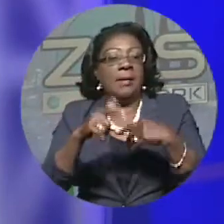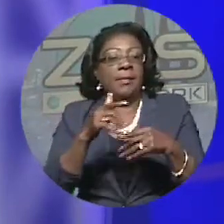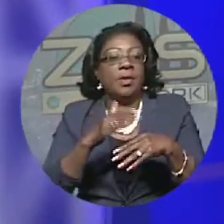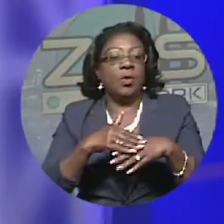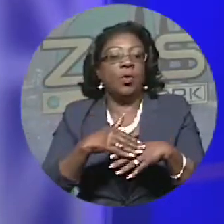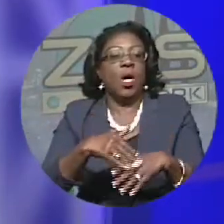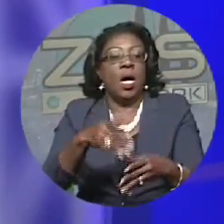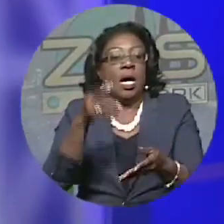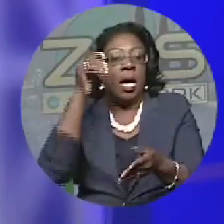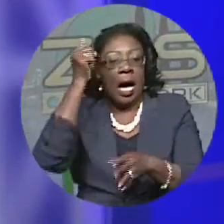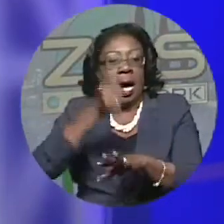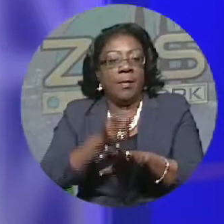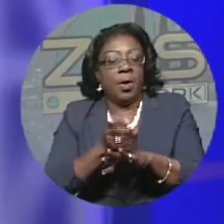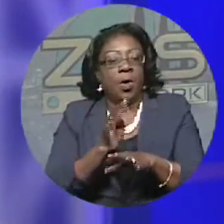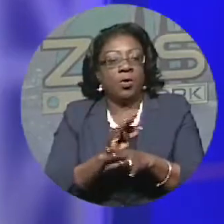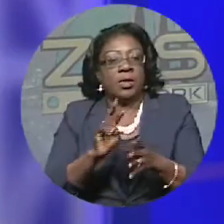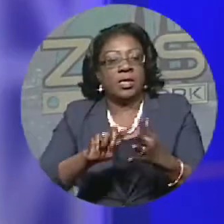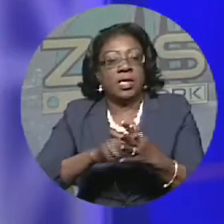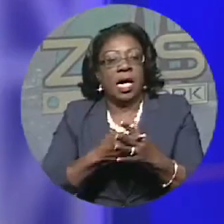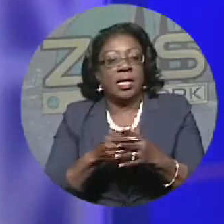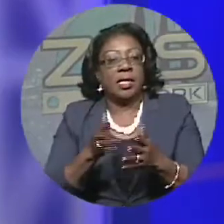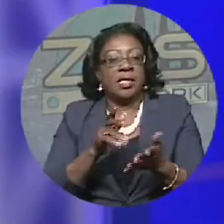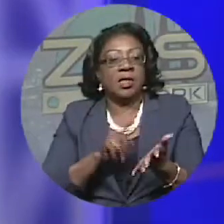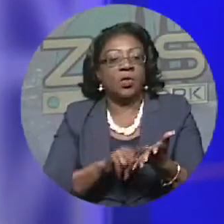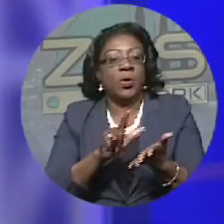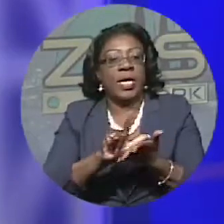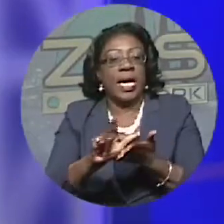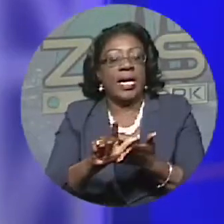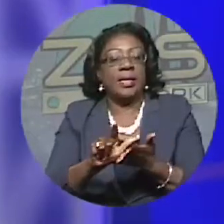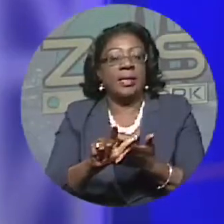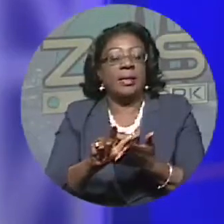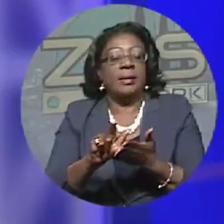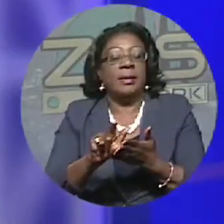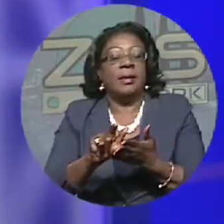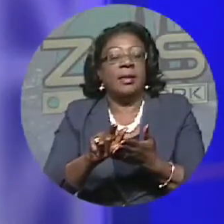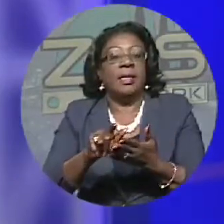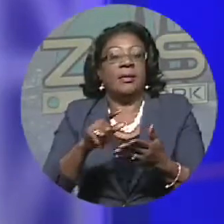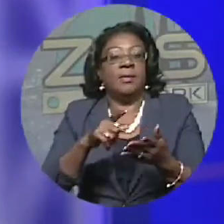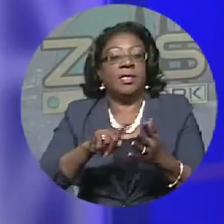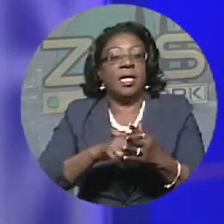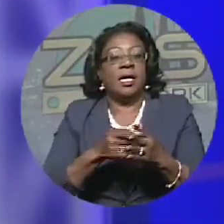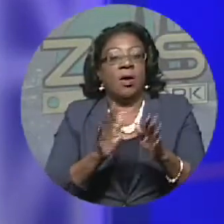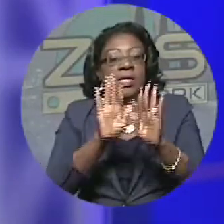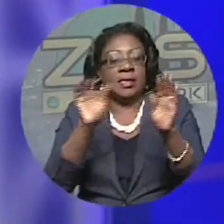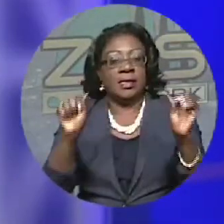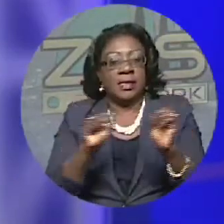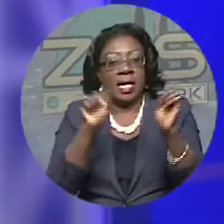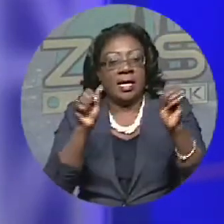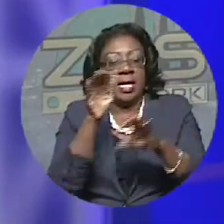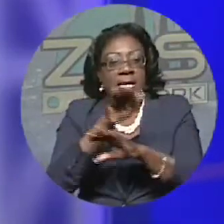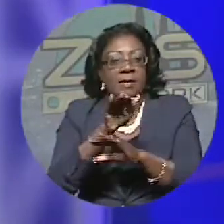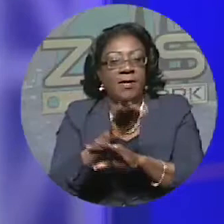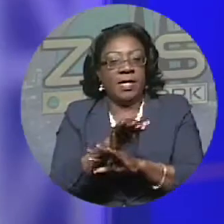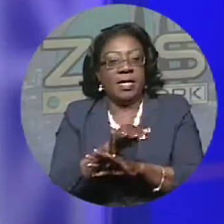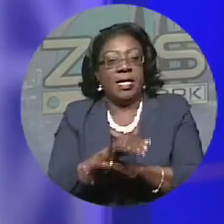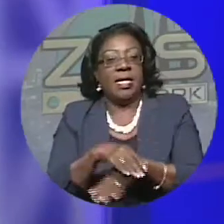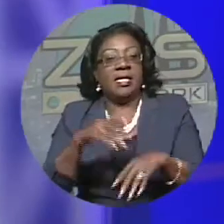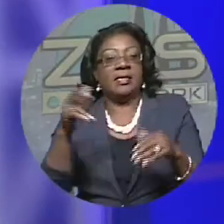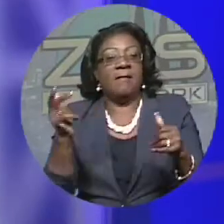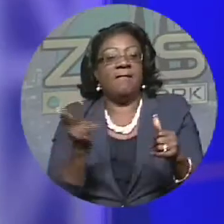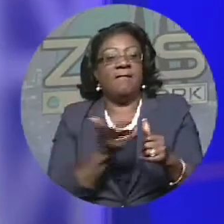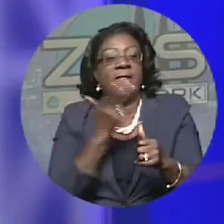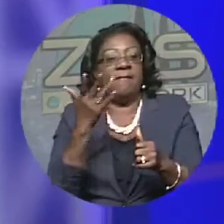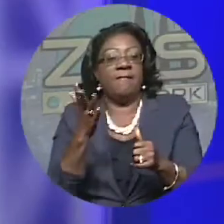Tampa, Florida, and Marsh Harbour, Abaco this weekend. The flight made its inaugural landing Saturday evening, and the flight marked the fifth service